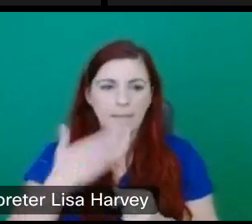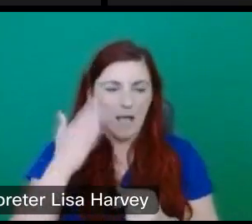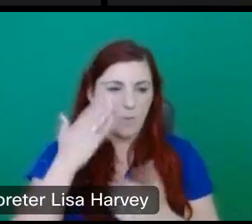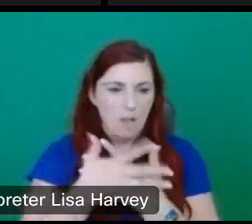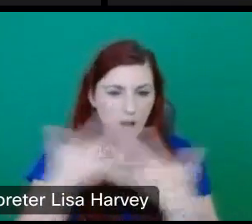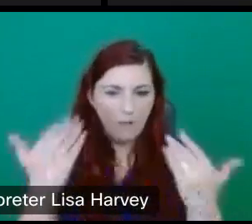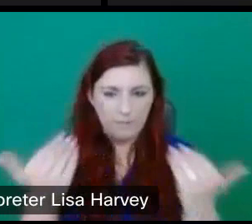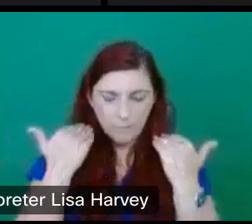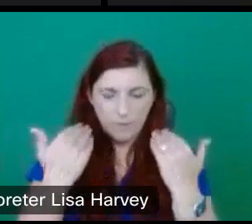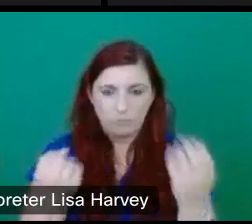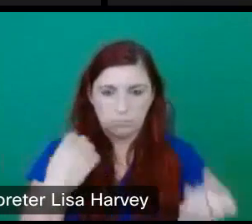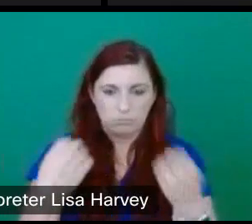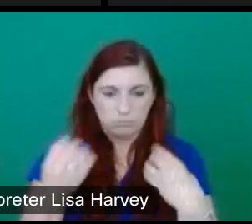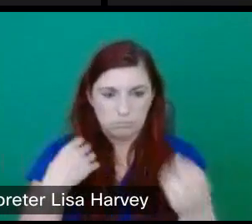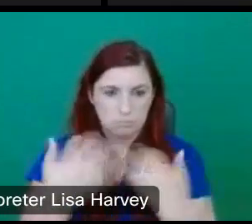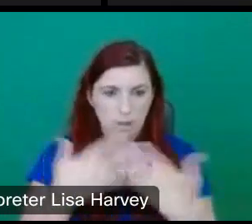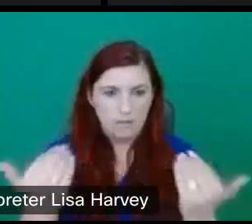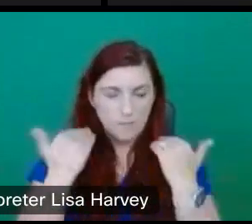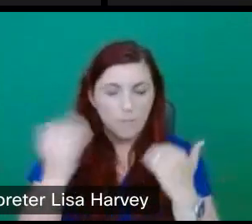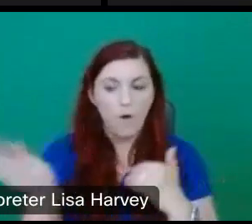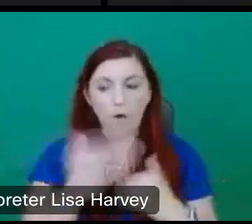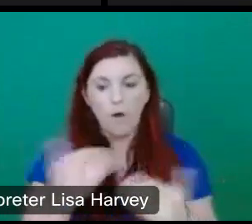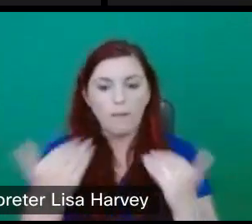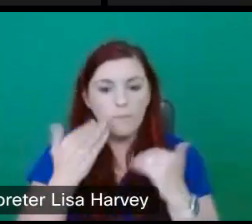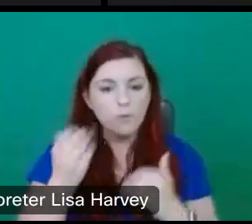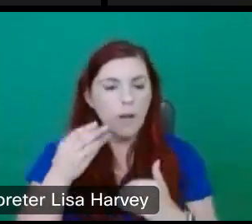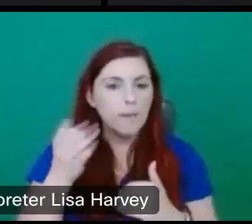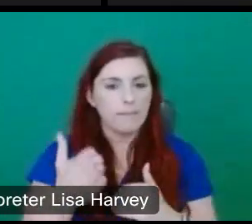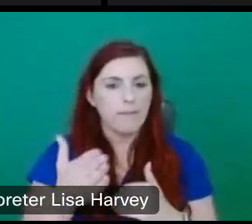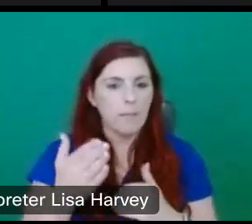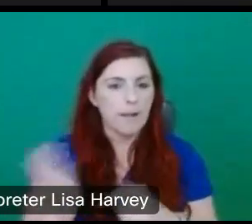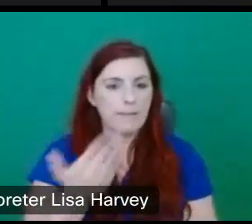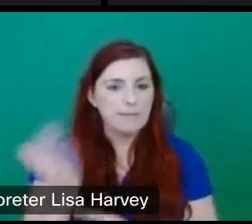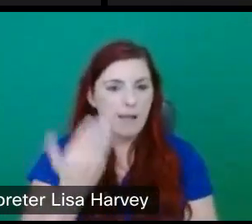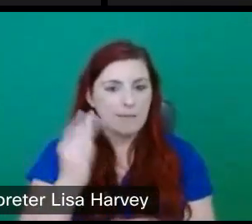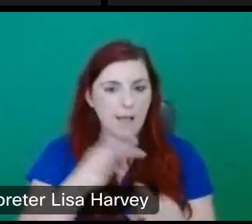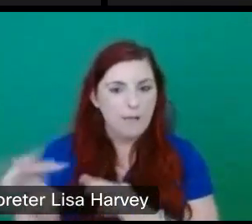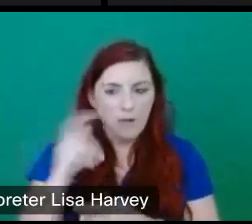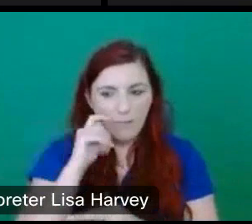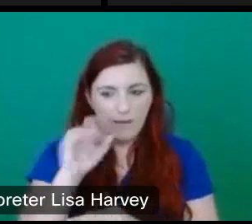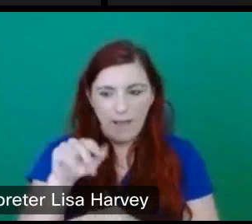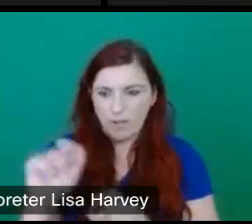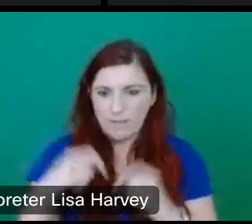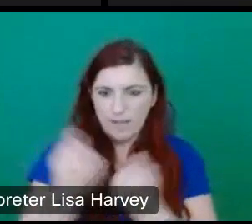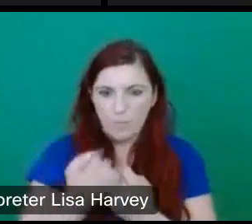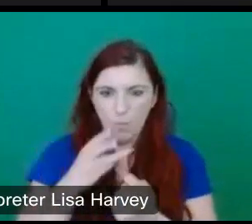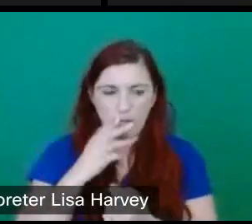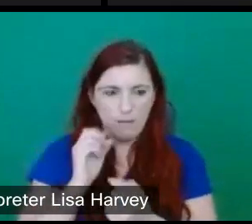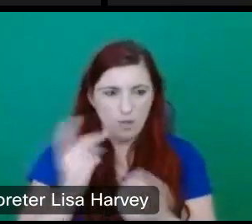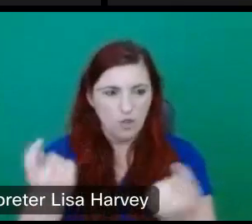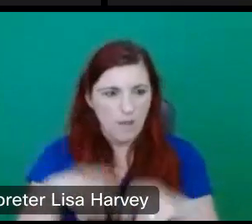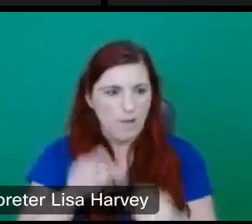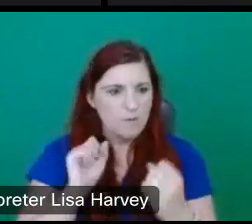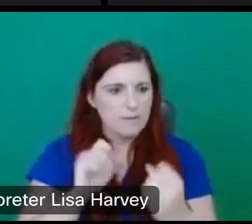kind of put out there, and all of that information will be available. The slides, I think Angela and the team are going to make available to everybody